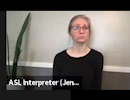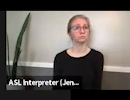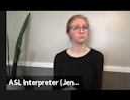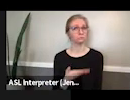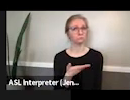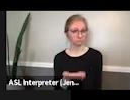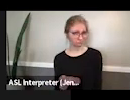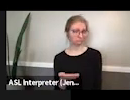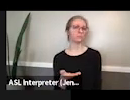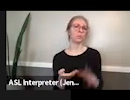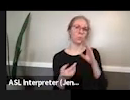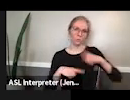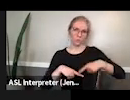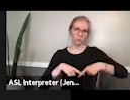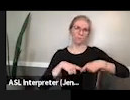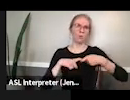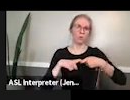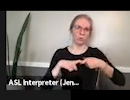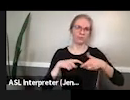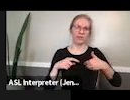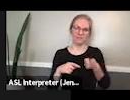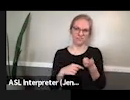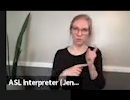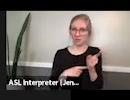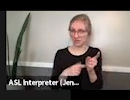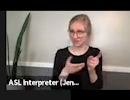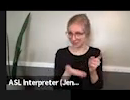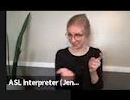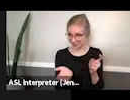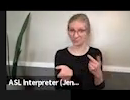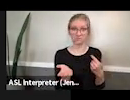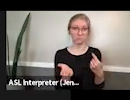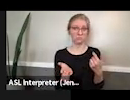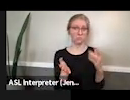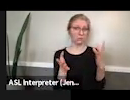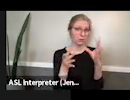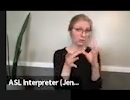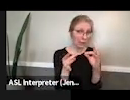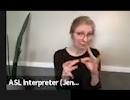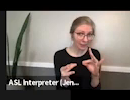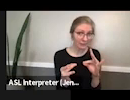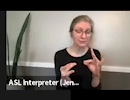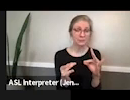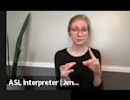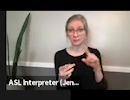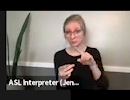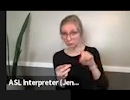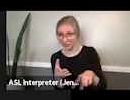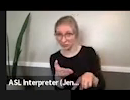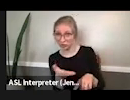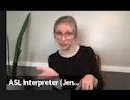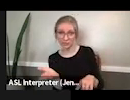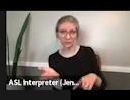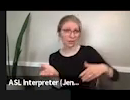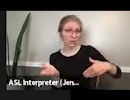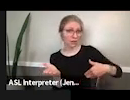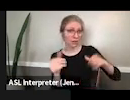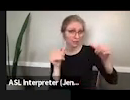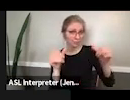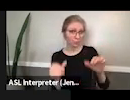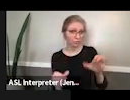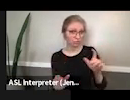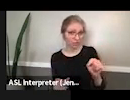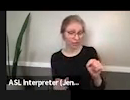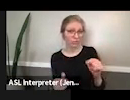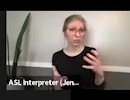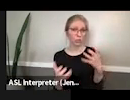we'll stop because we have a couple of minutes. Does anybody have a comment? Do you have a question you haven't put in the chat yet that you want